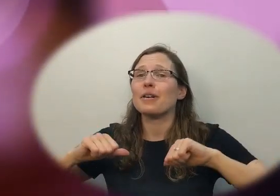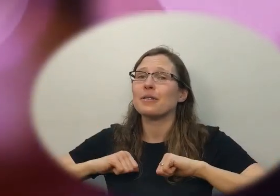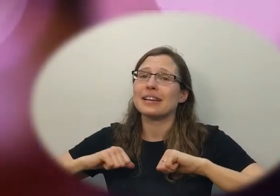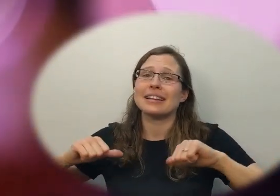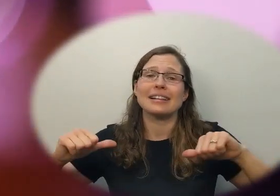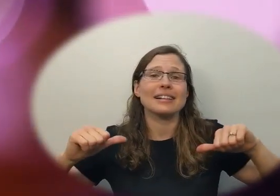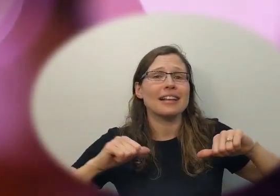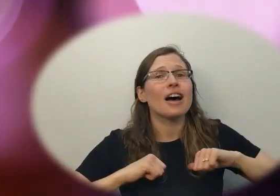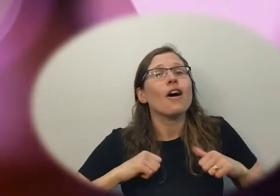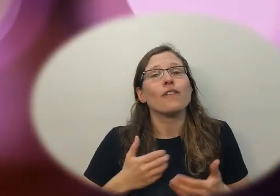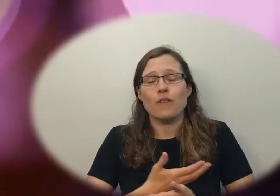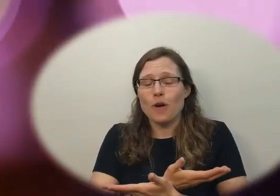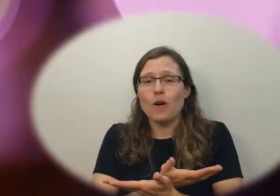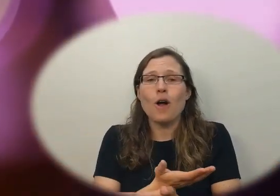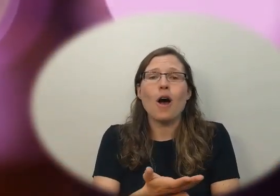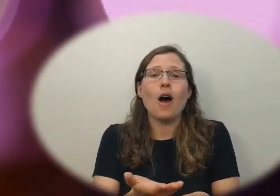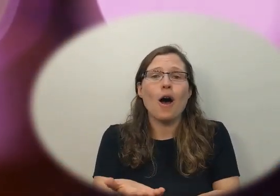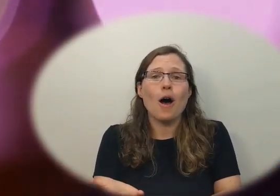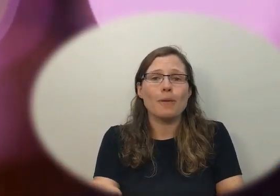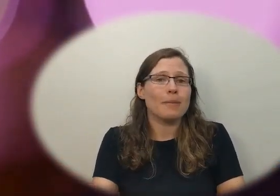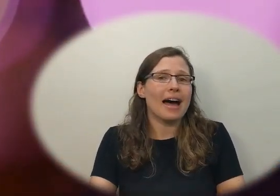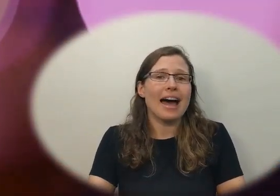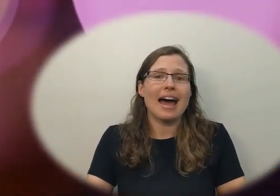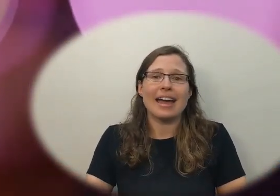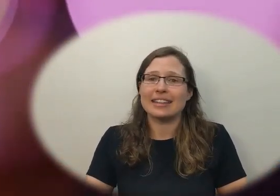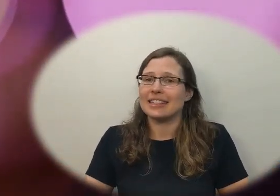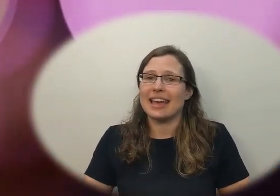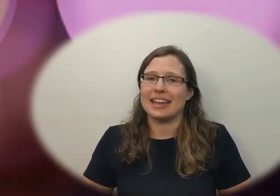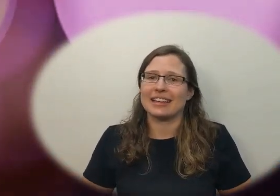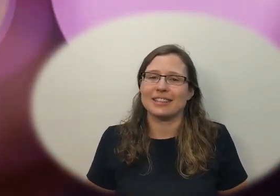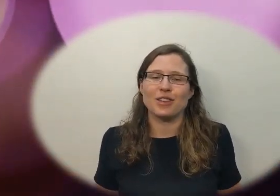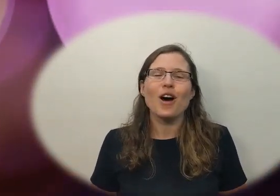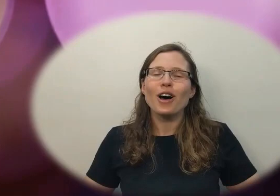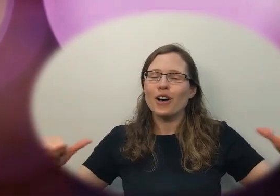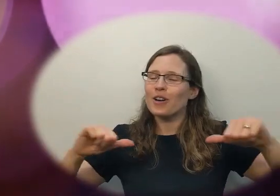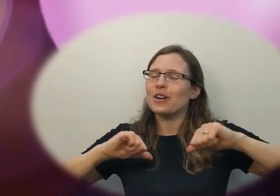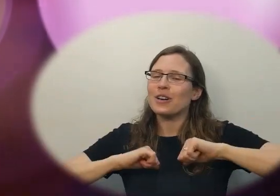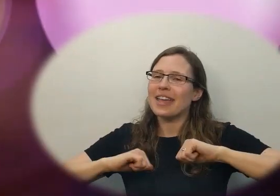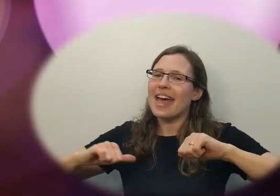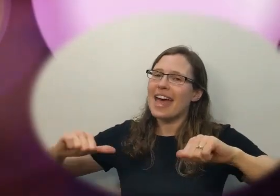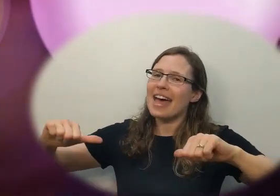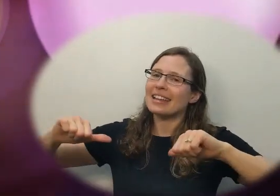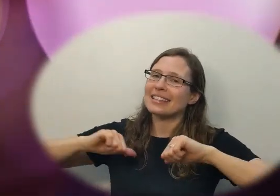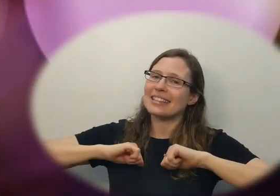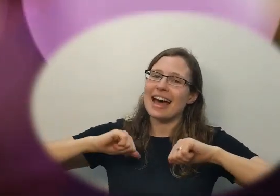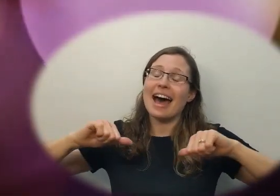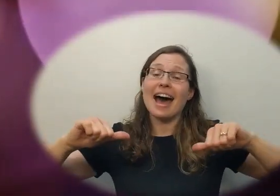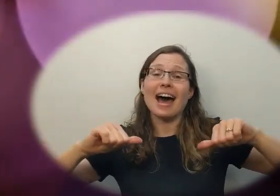Oh,